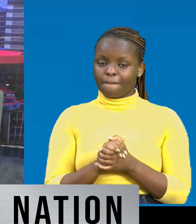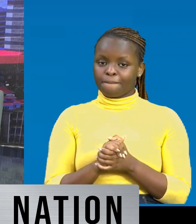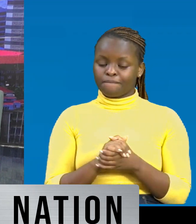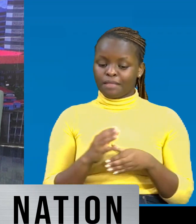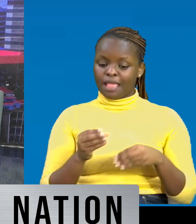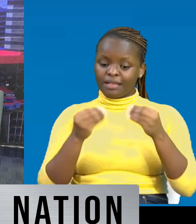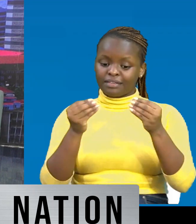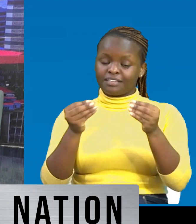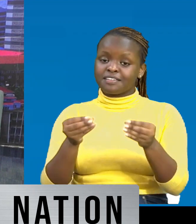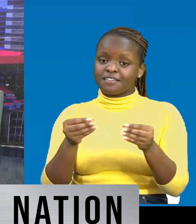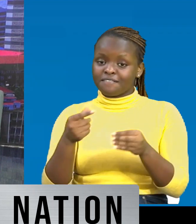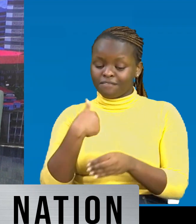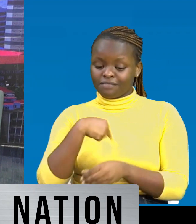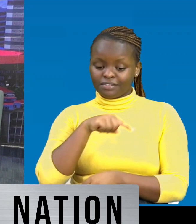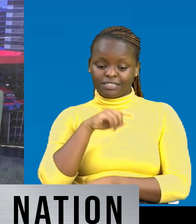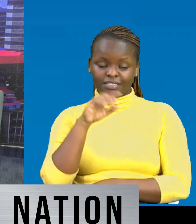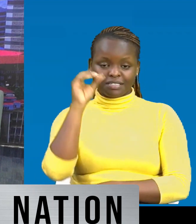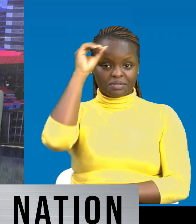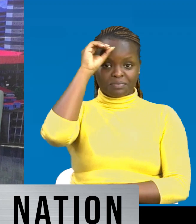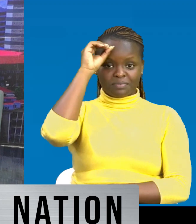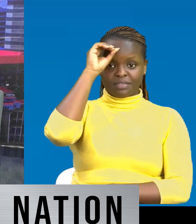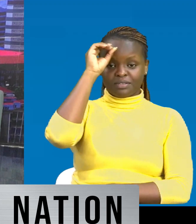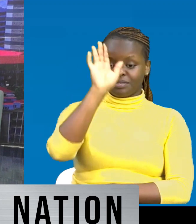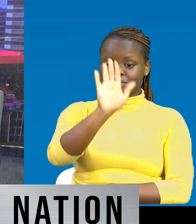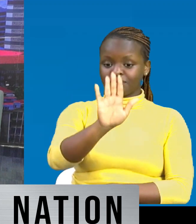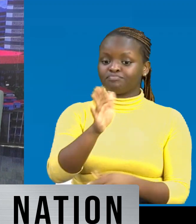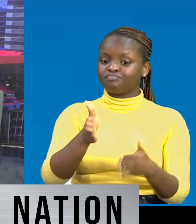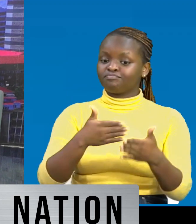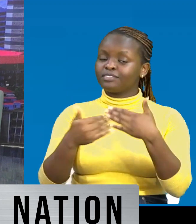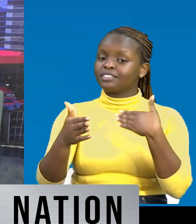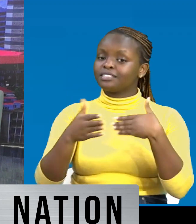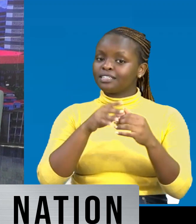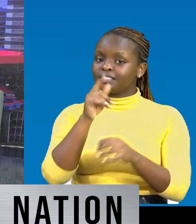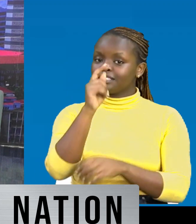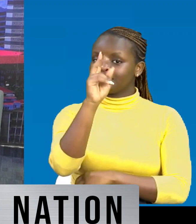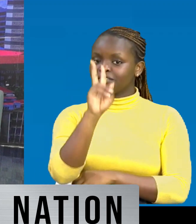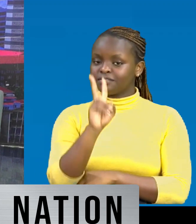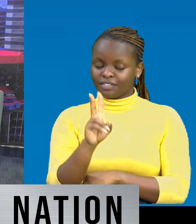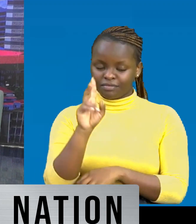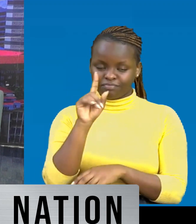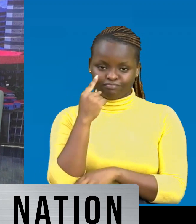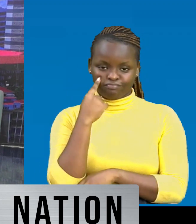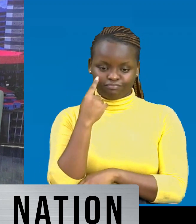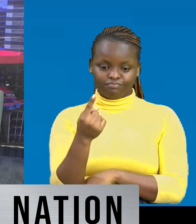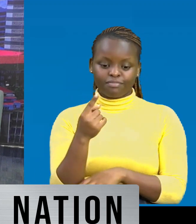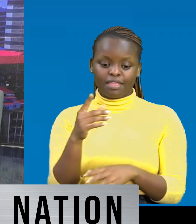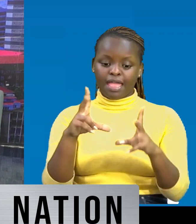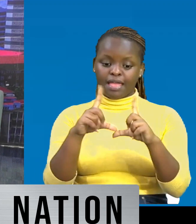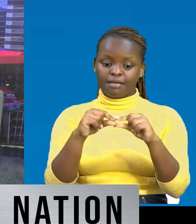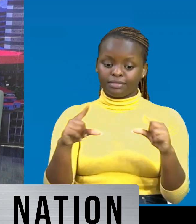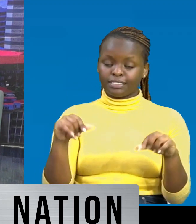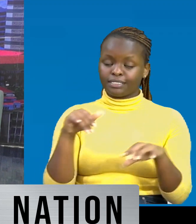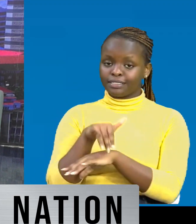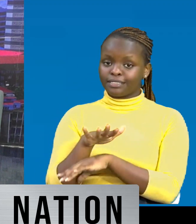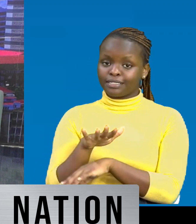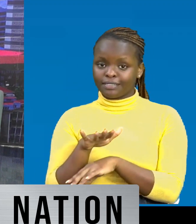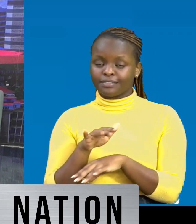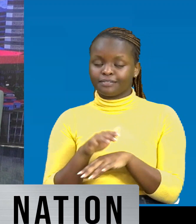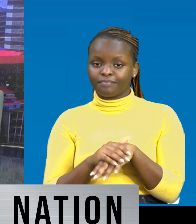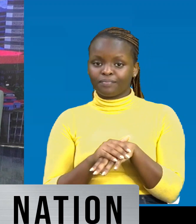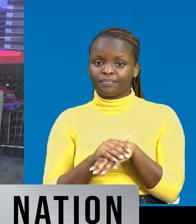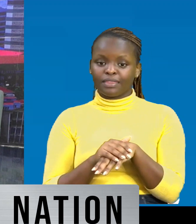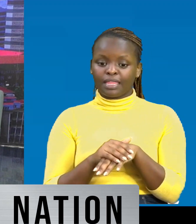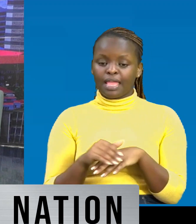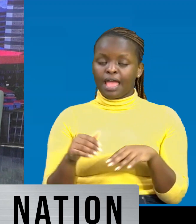Give us your opinions on Science TV. You can check out to text us something. We have been